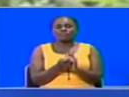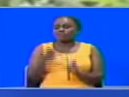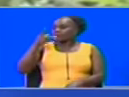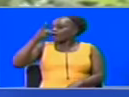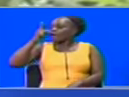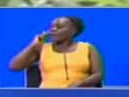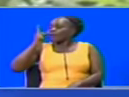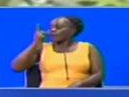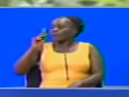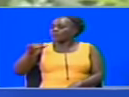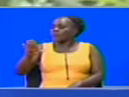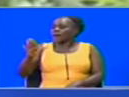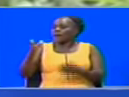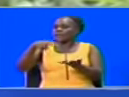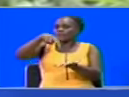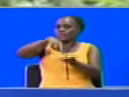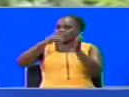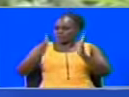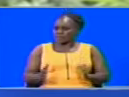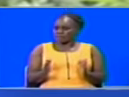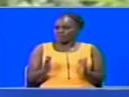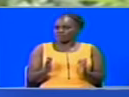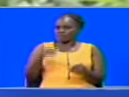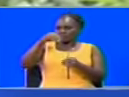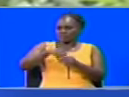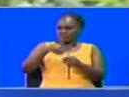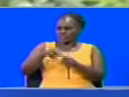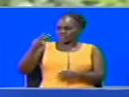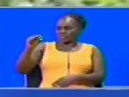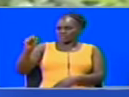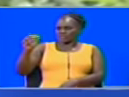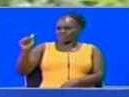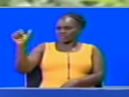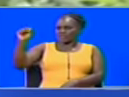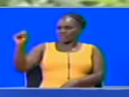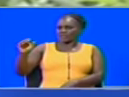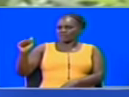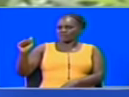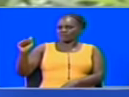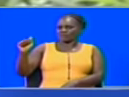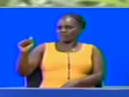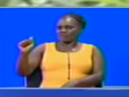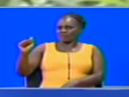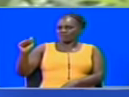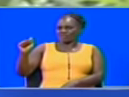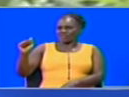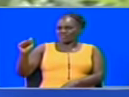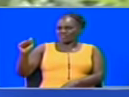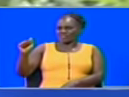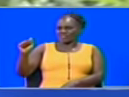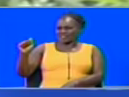Musyoka still your preferred choice for the presidential candidate within the NASA outfit? Sorry, almost like a rhetorical